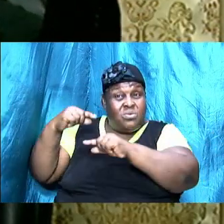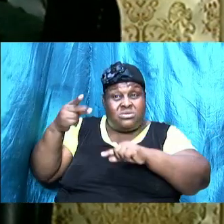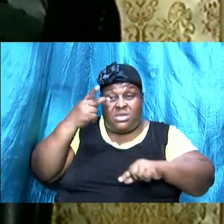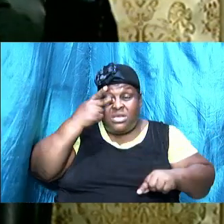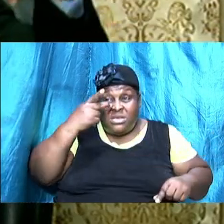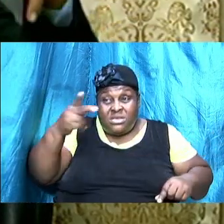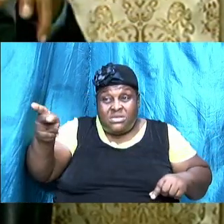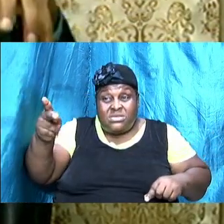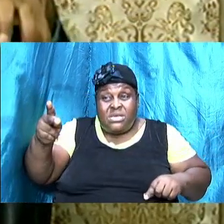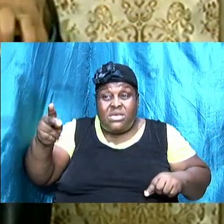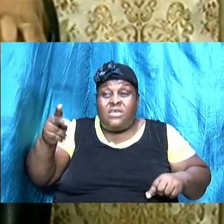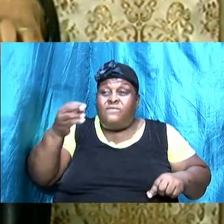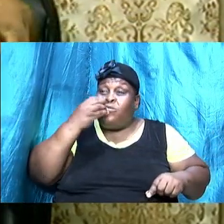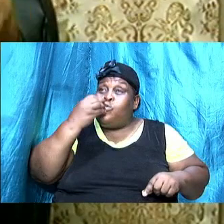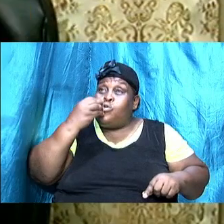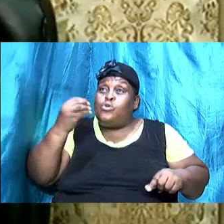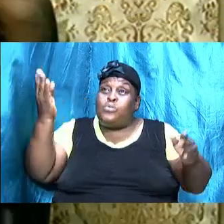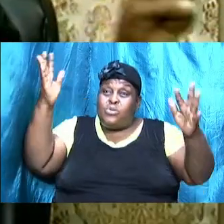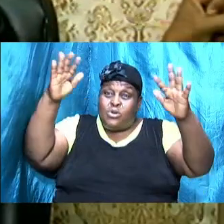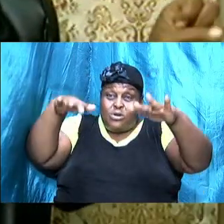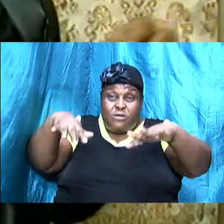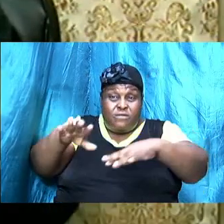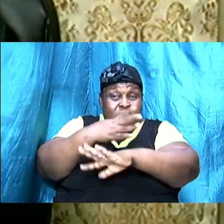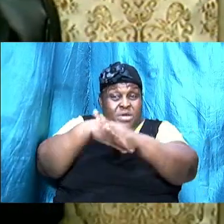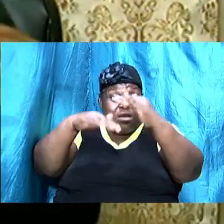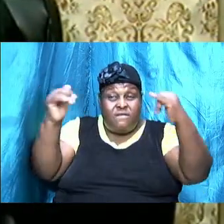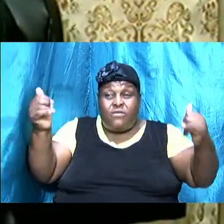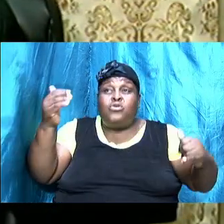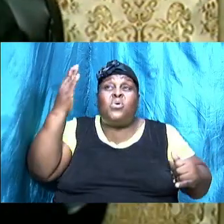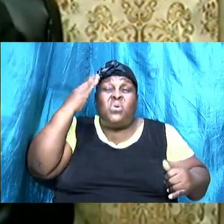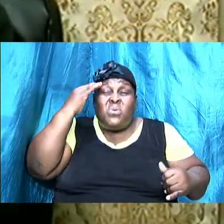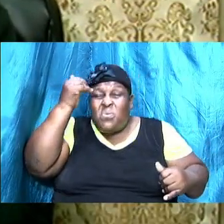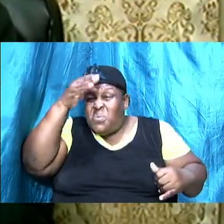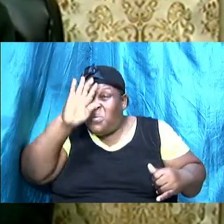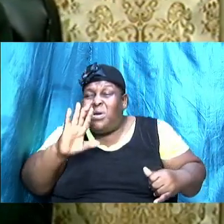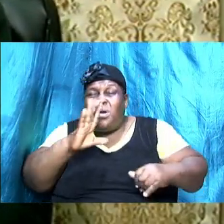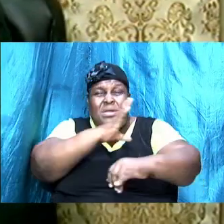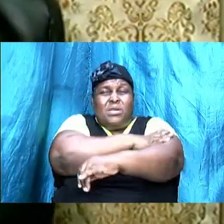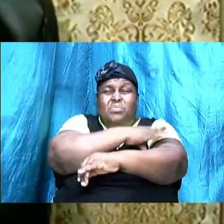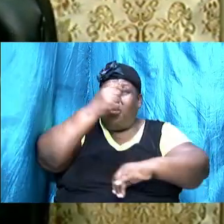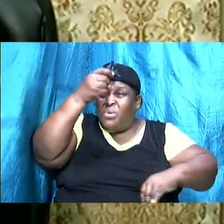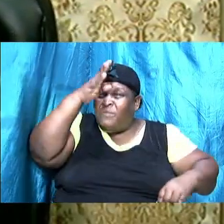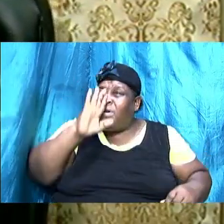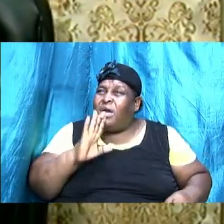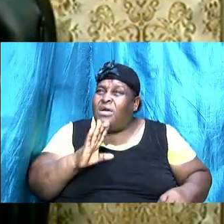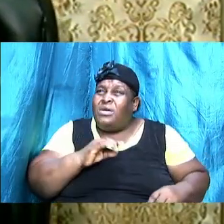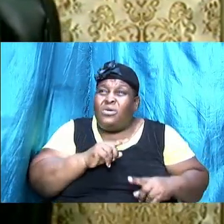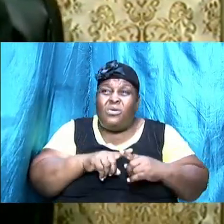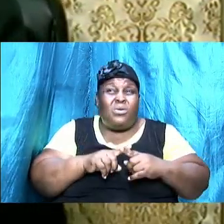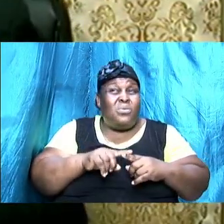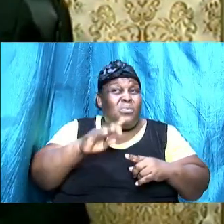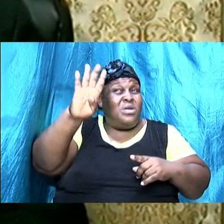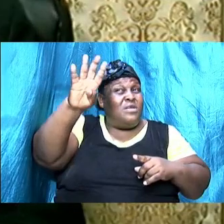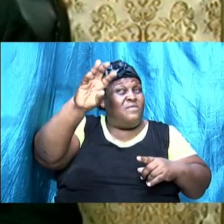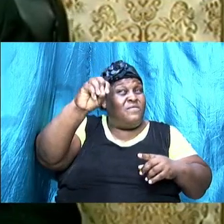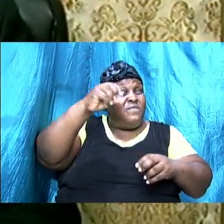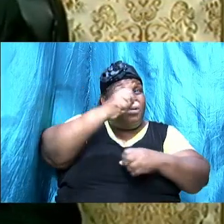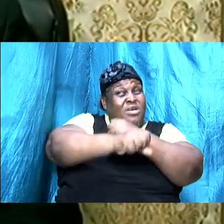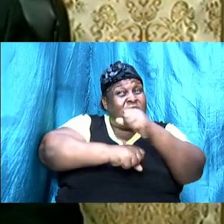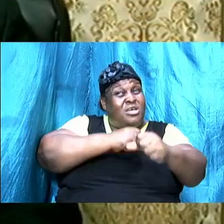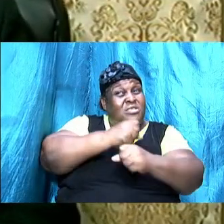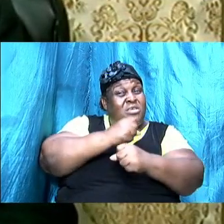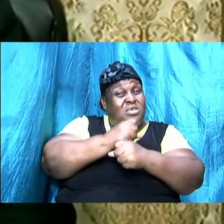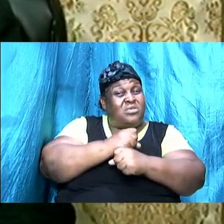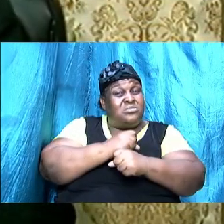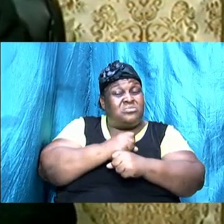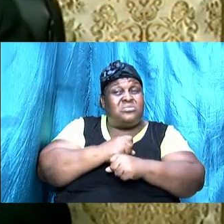saw manna falling from heaven. They knew God and the power of God. But after 40 years and wandering